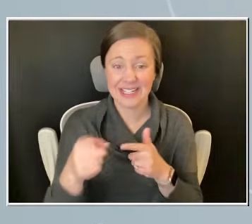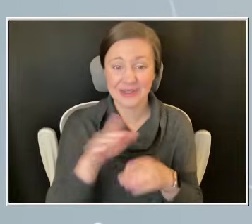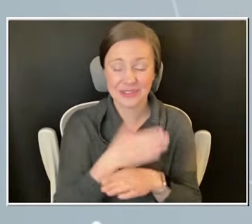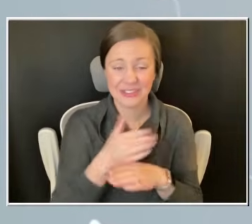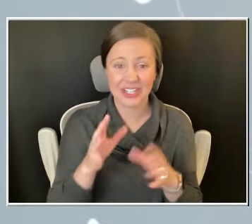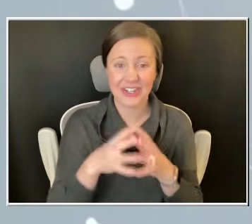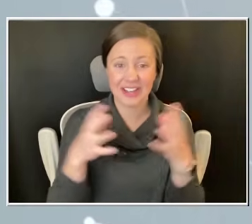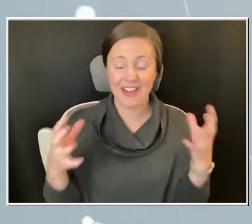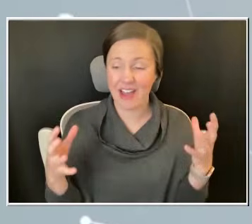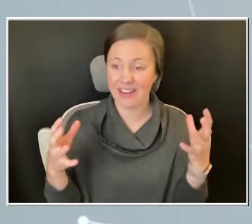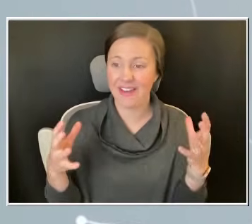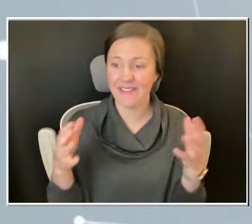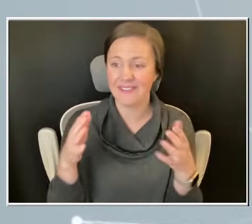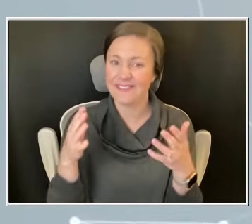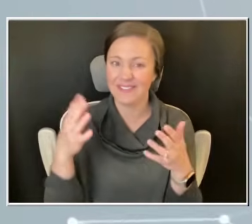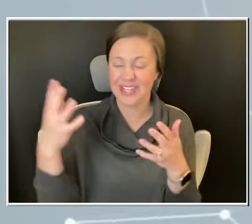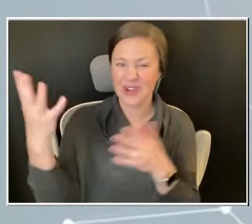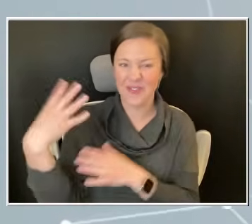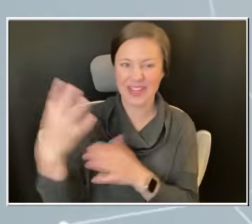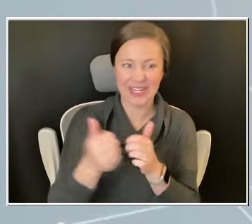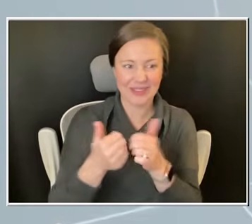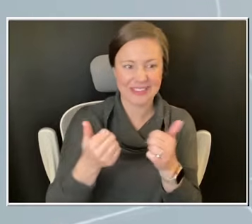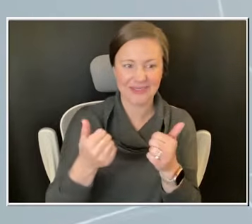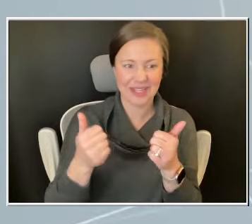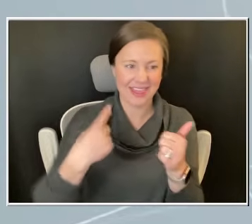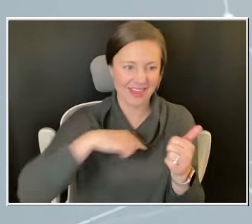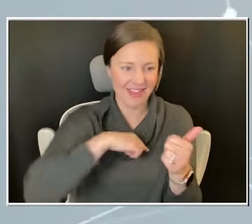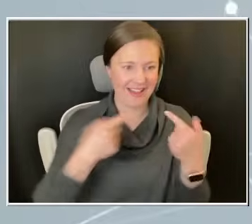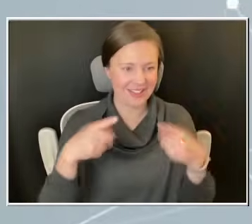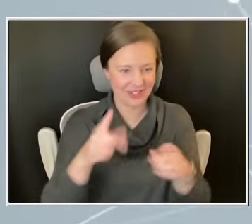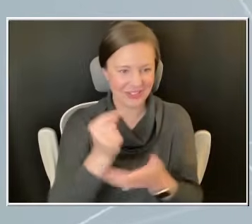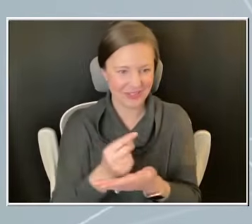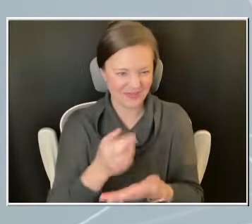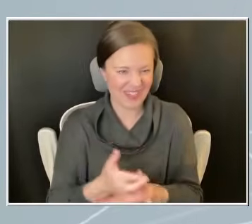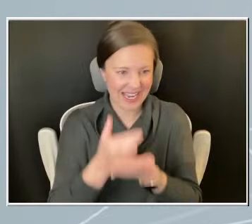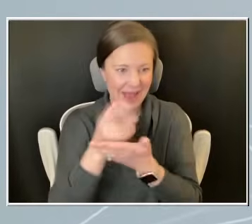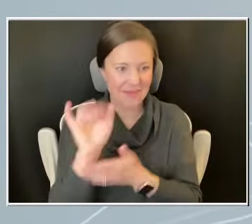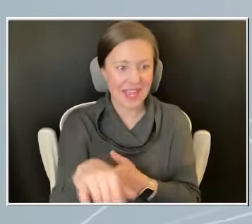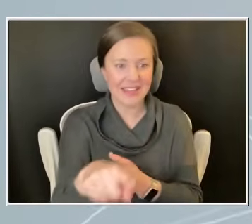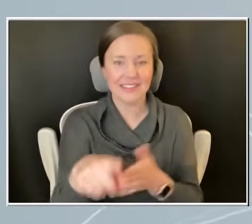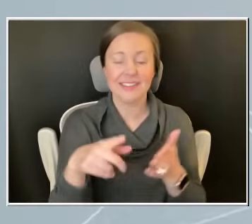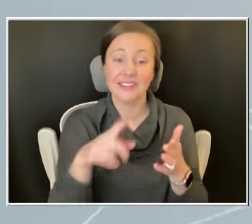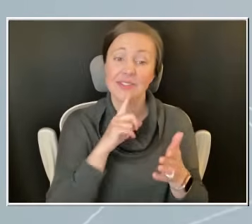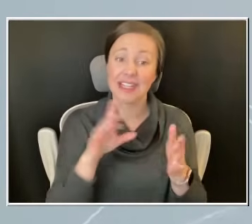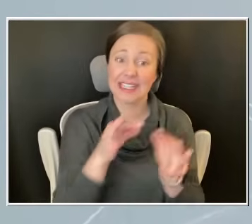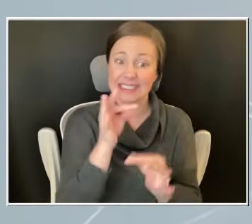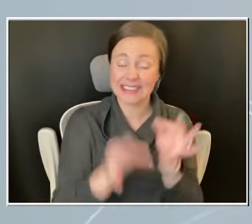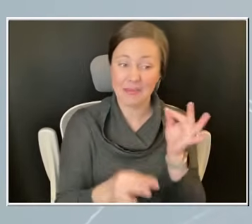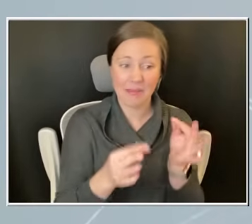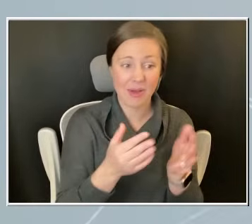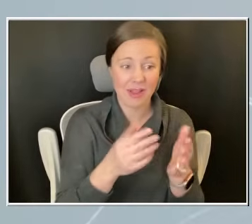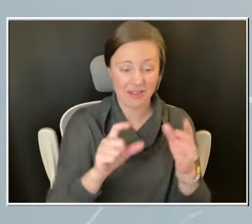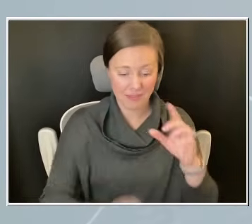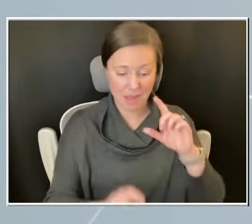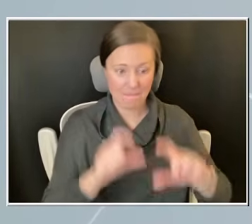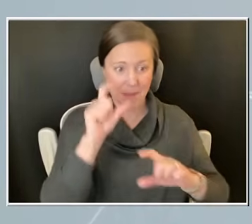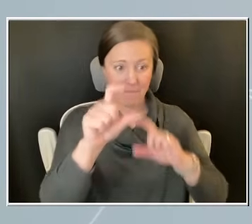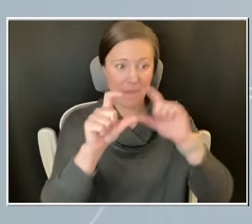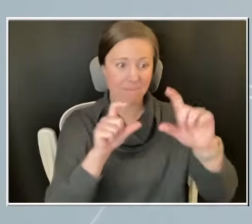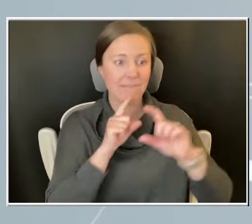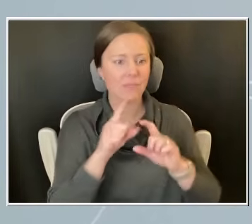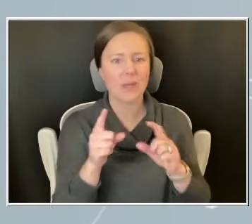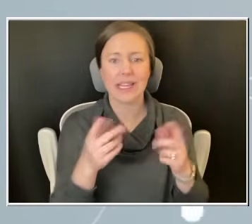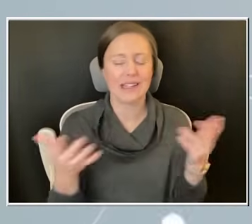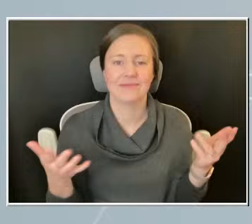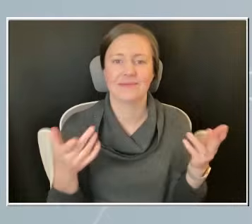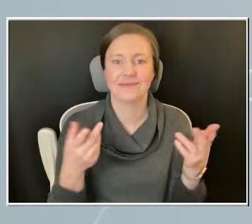us of your time in rehab. Here you are just doing simple things like stacking blocks. What was the takeaway from rehab for